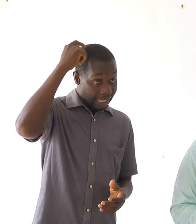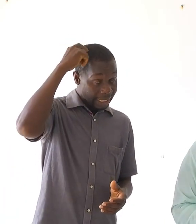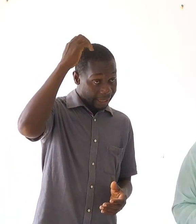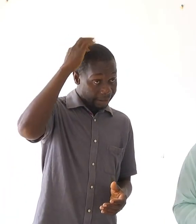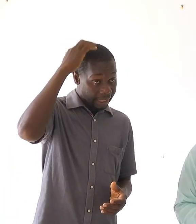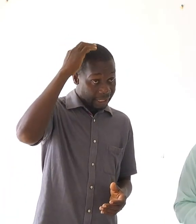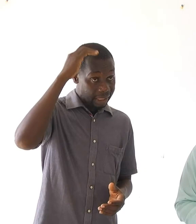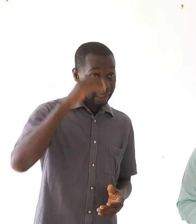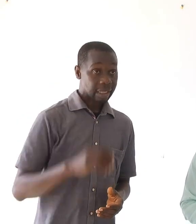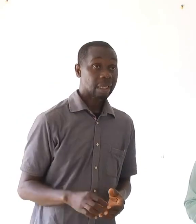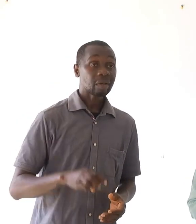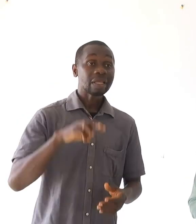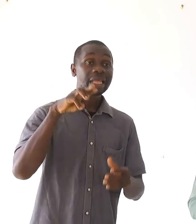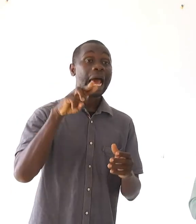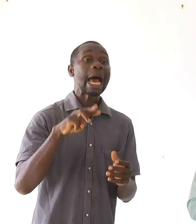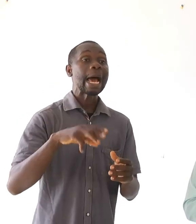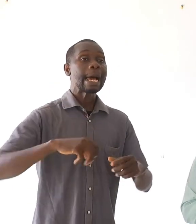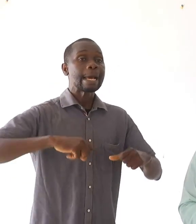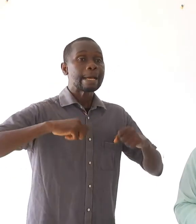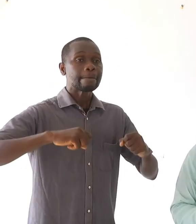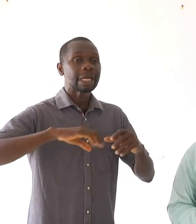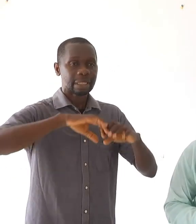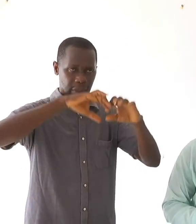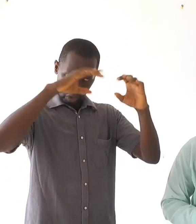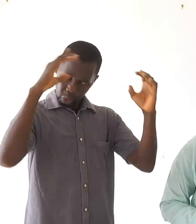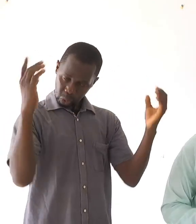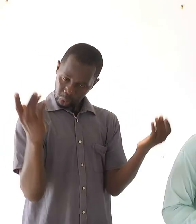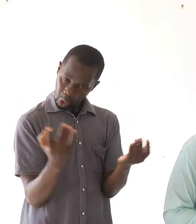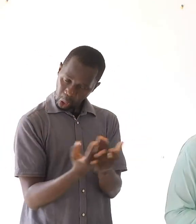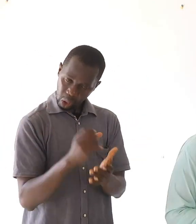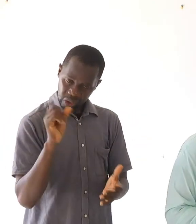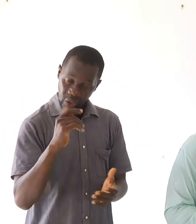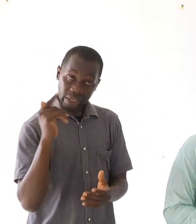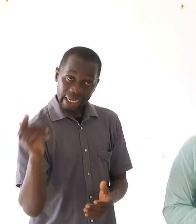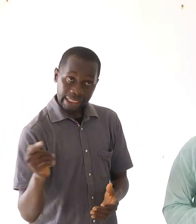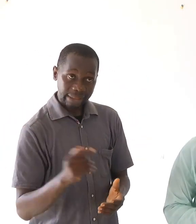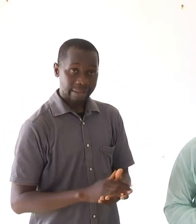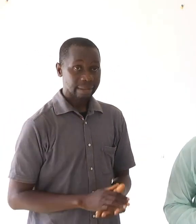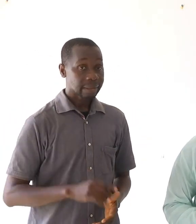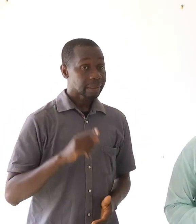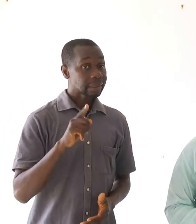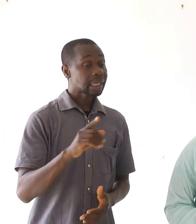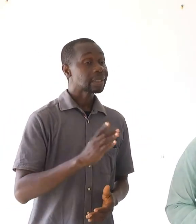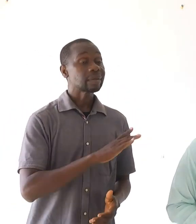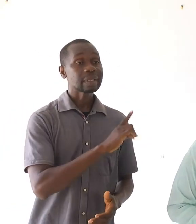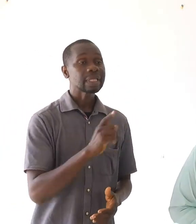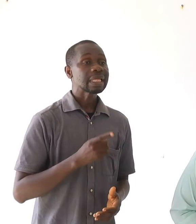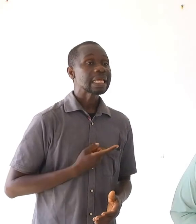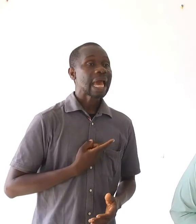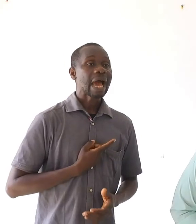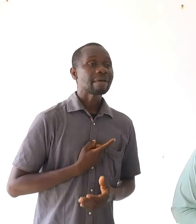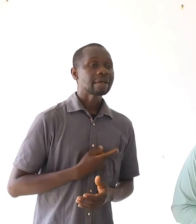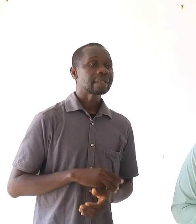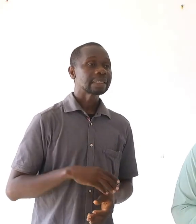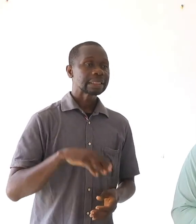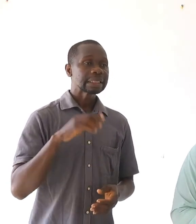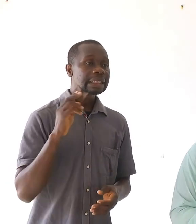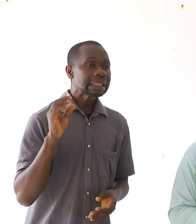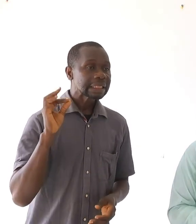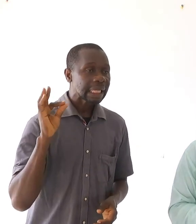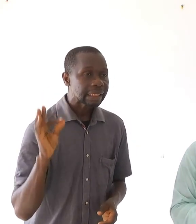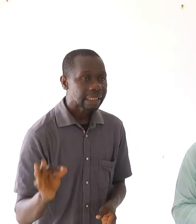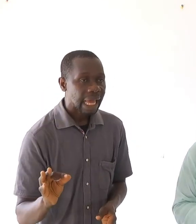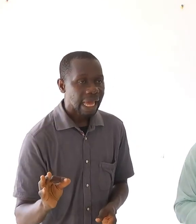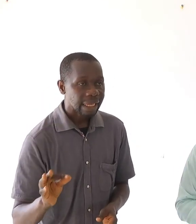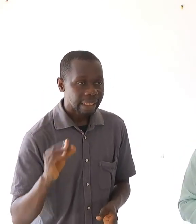It's called the master gland because it controls all the other glands. Then we have the thyroid gland that